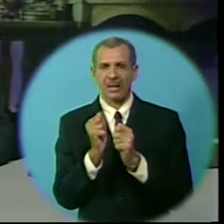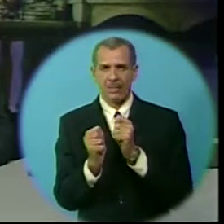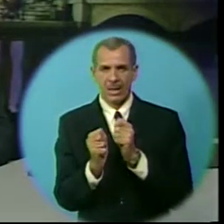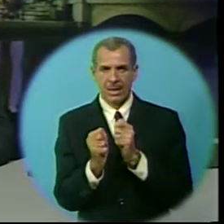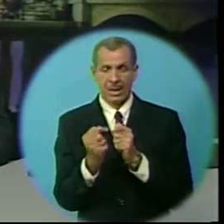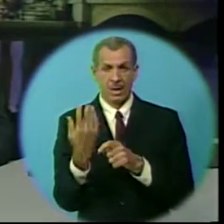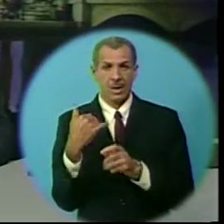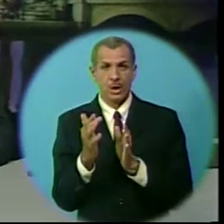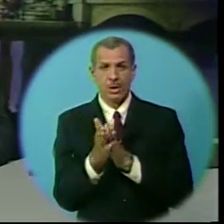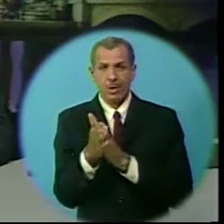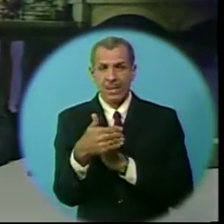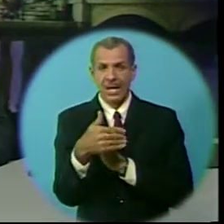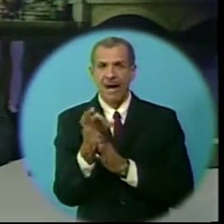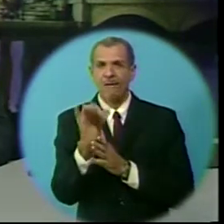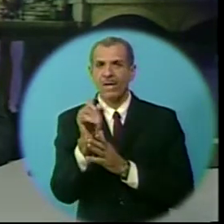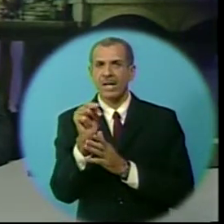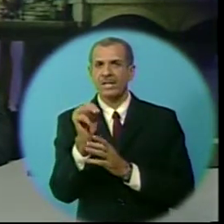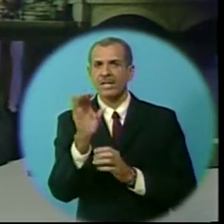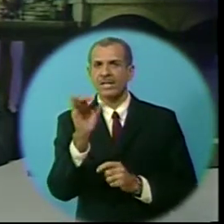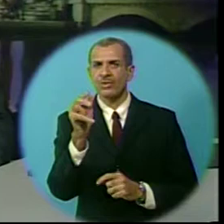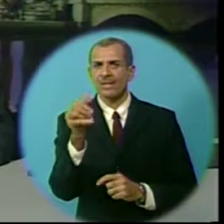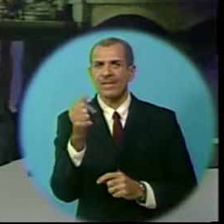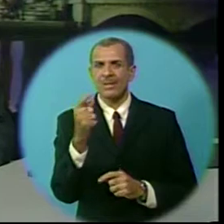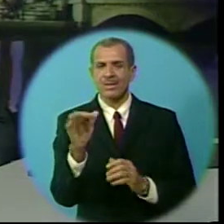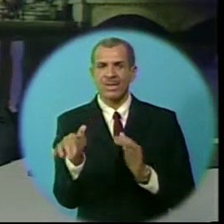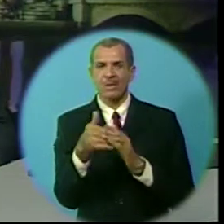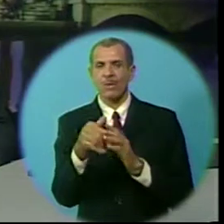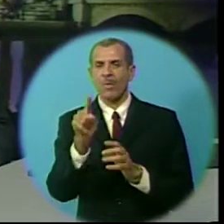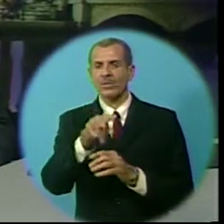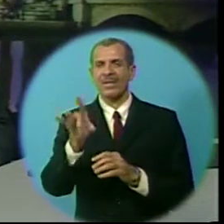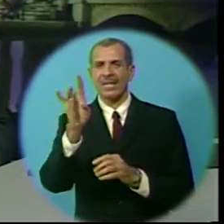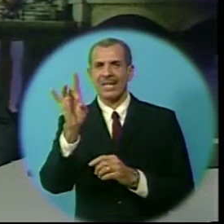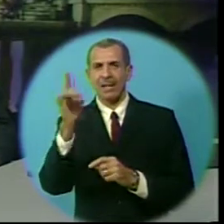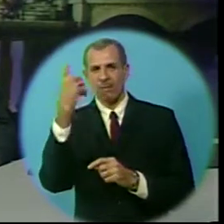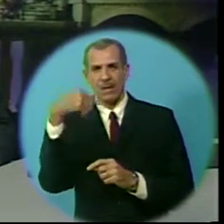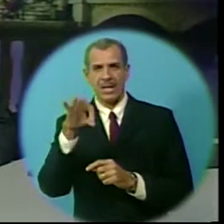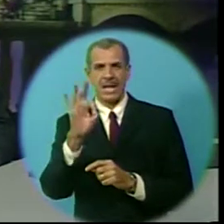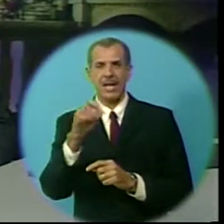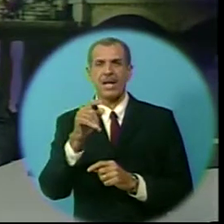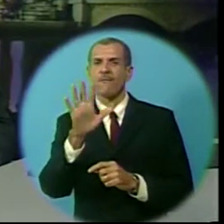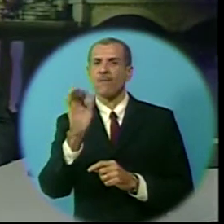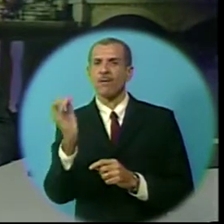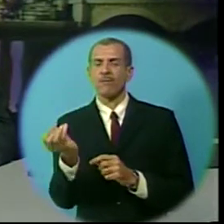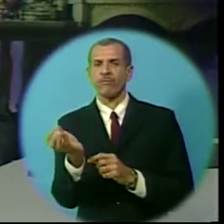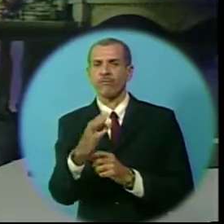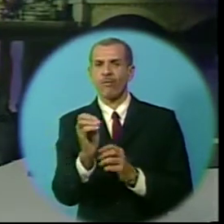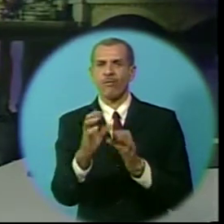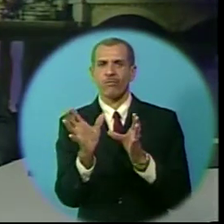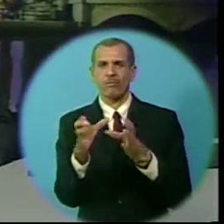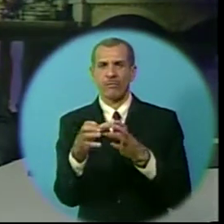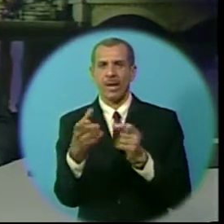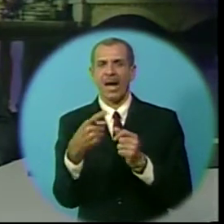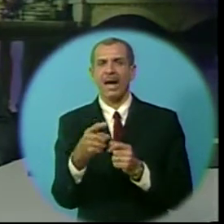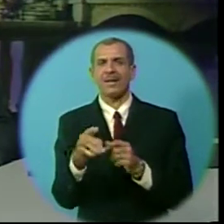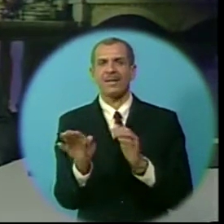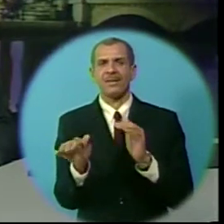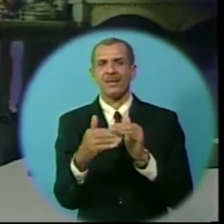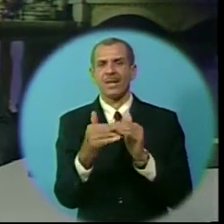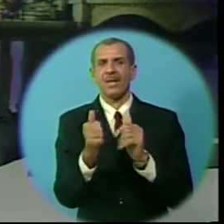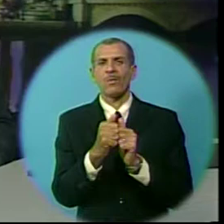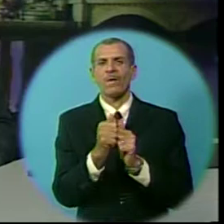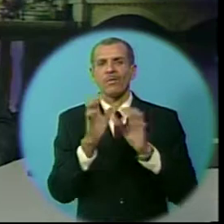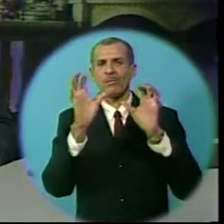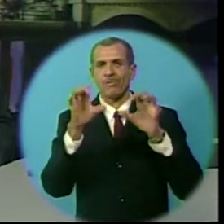Now, earlier, the Jamaica franchise was restricted to 188 for 9 in their 50 overs in an innings hindered by a couple of